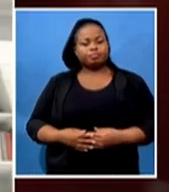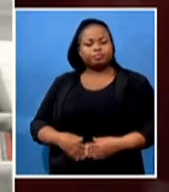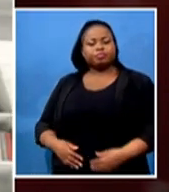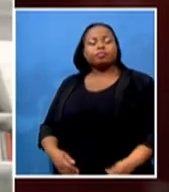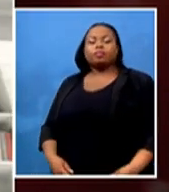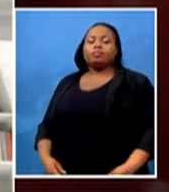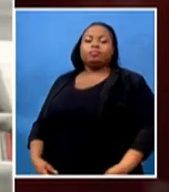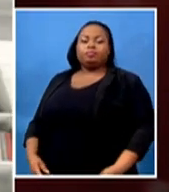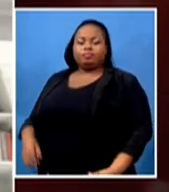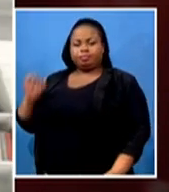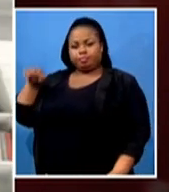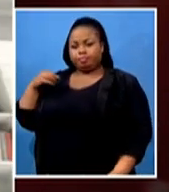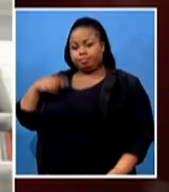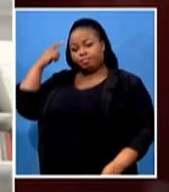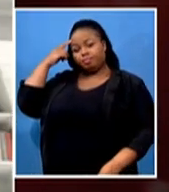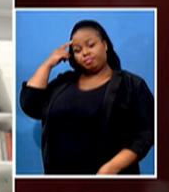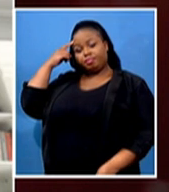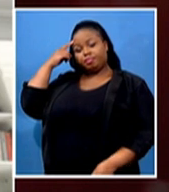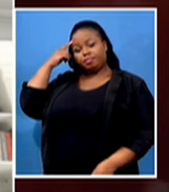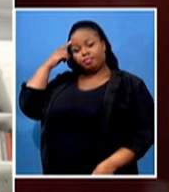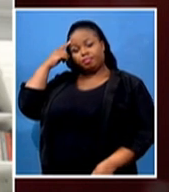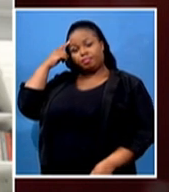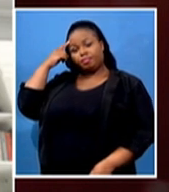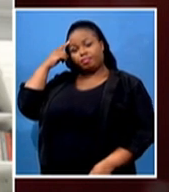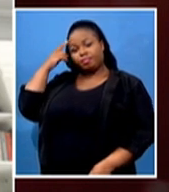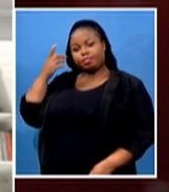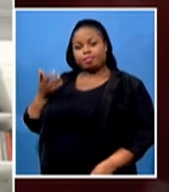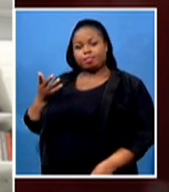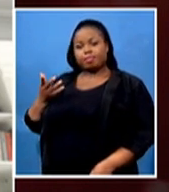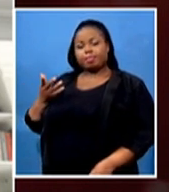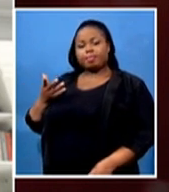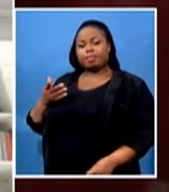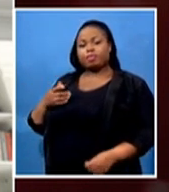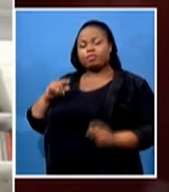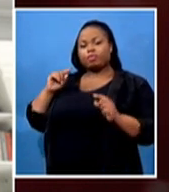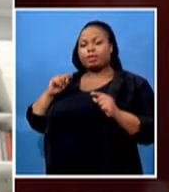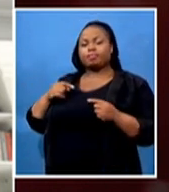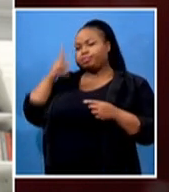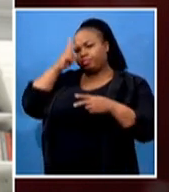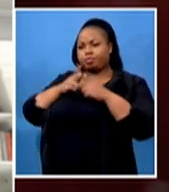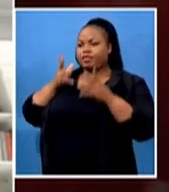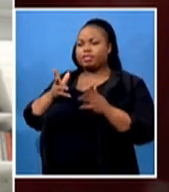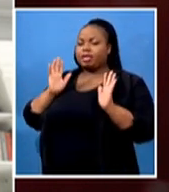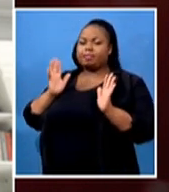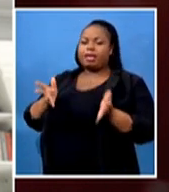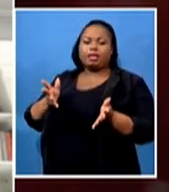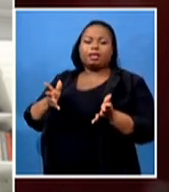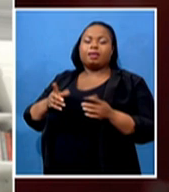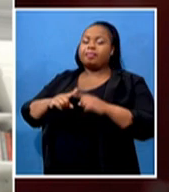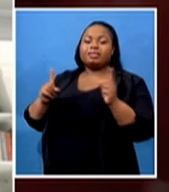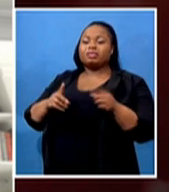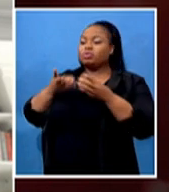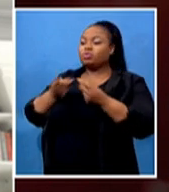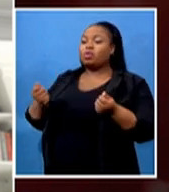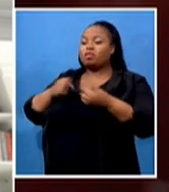obviously I cannot profess to solve all problems. I mean, these problems are not going to be addressed by one person alone that I spoke about earlier, the divisions